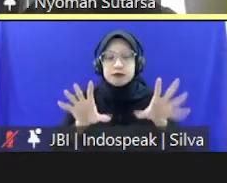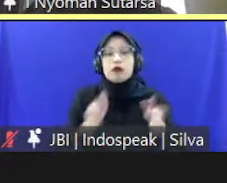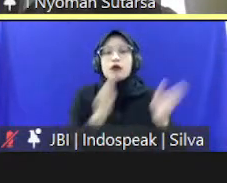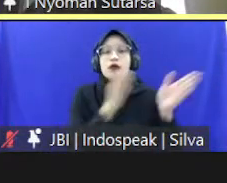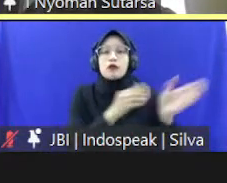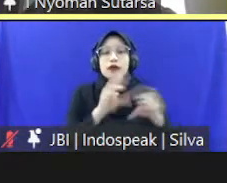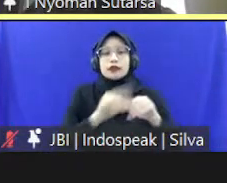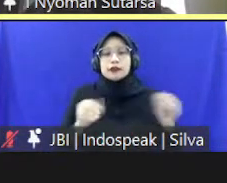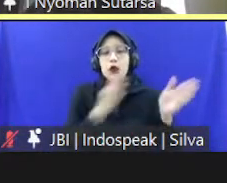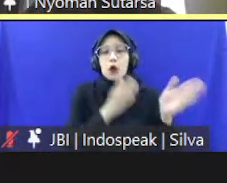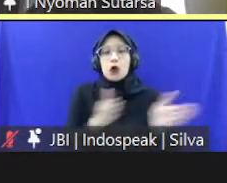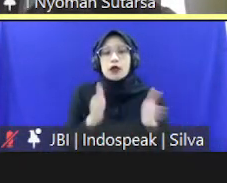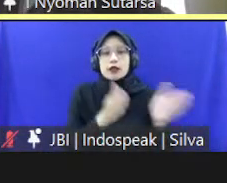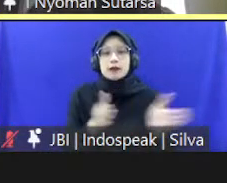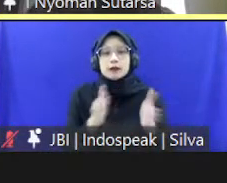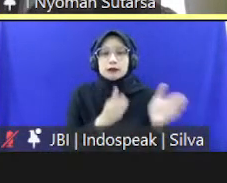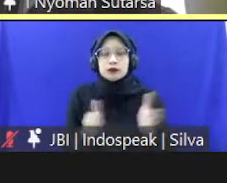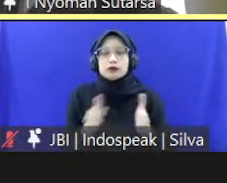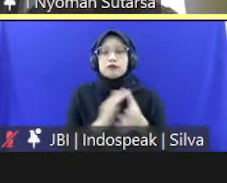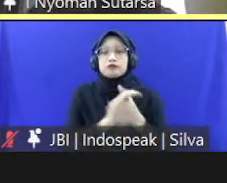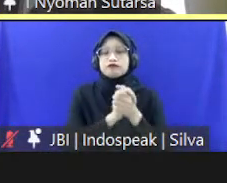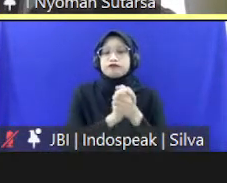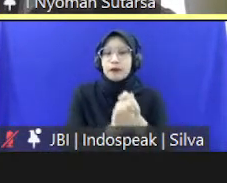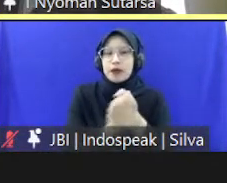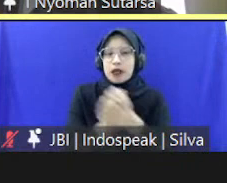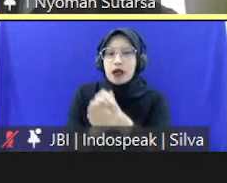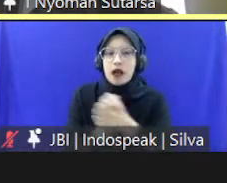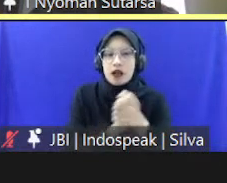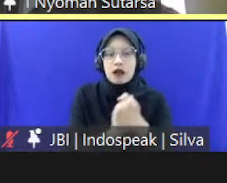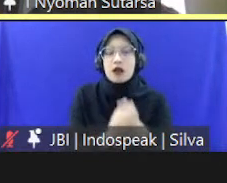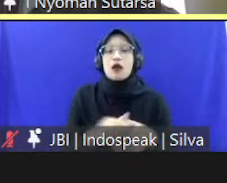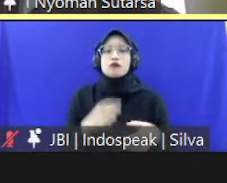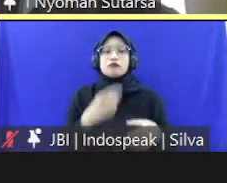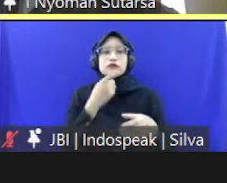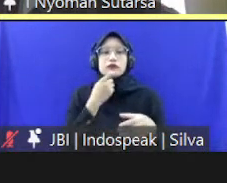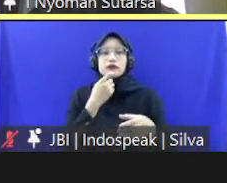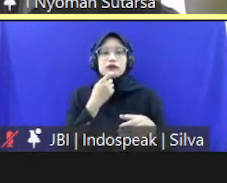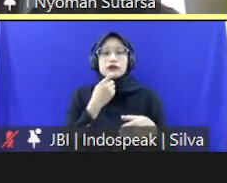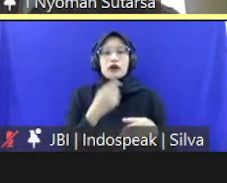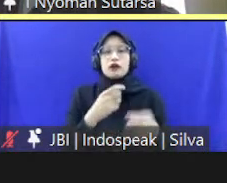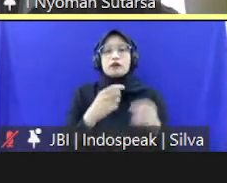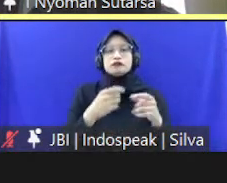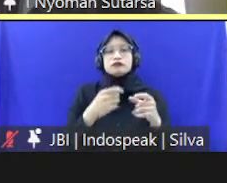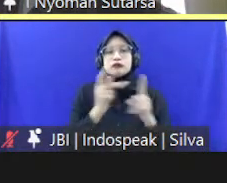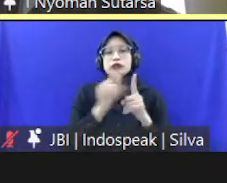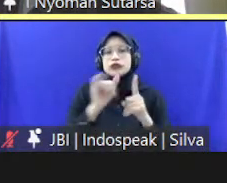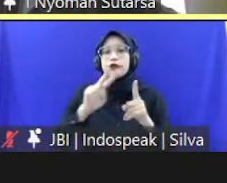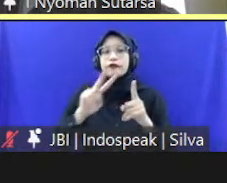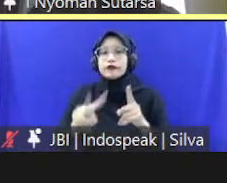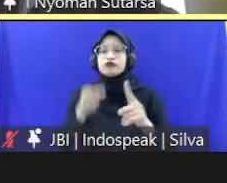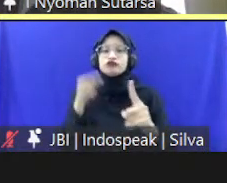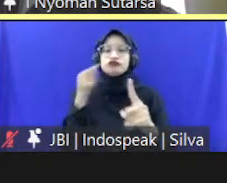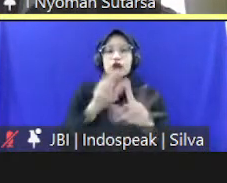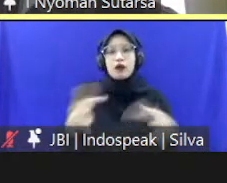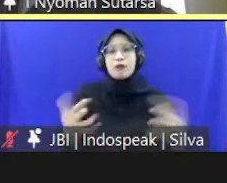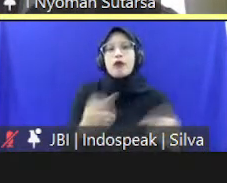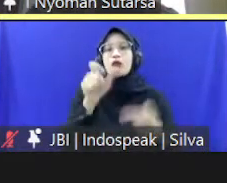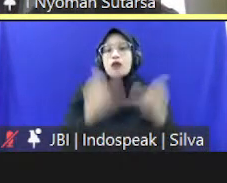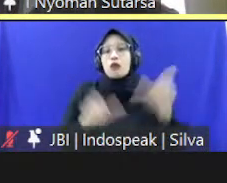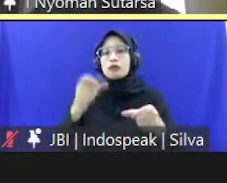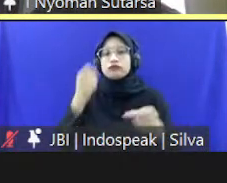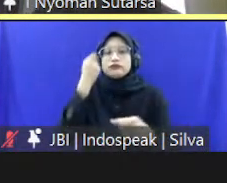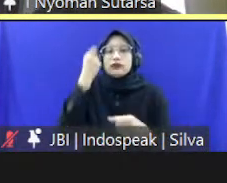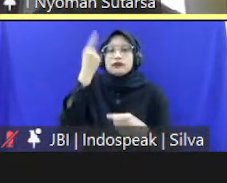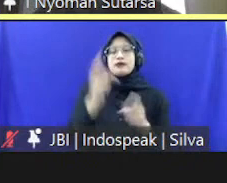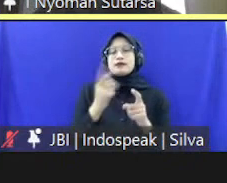this initiative, whose main task is to inviting transgender people to undertake HIV and STI testing at the designated health